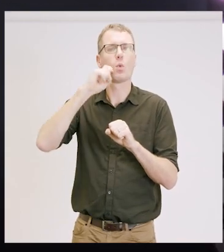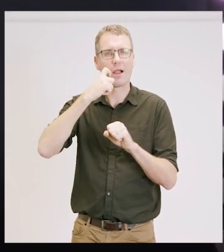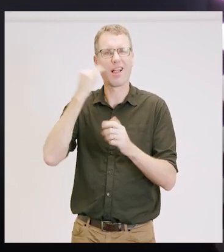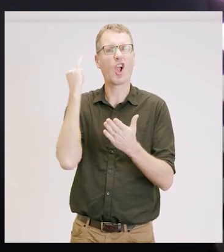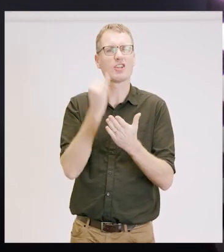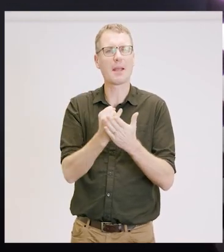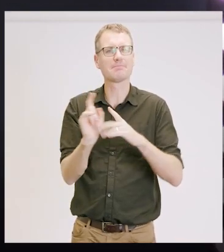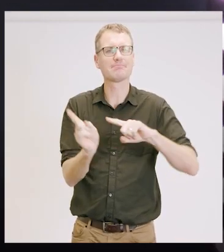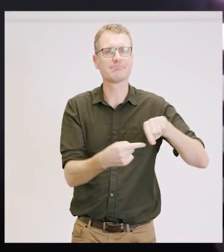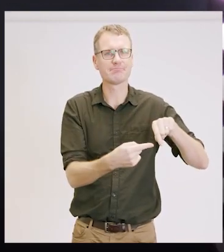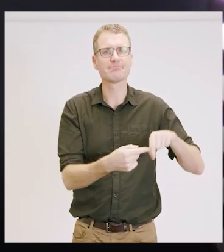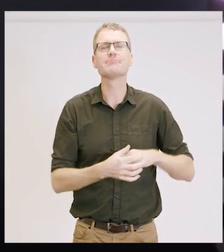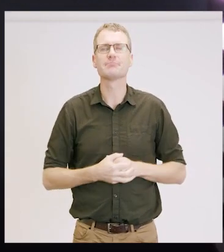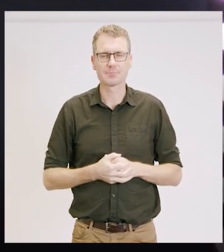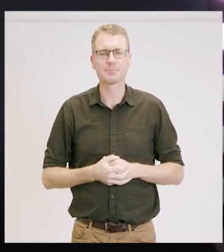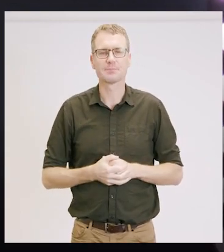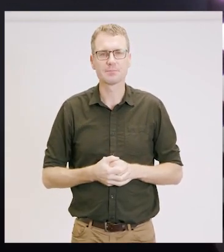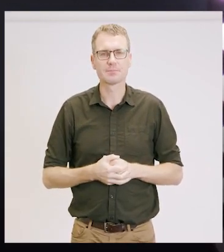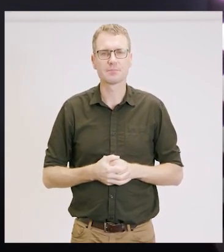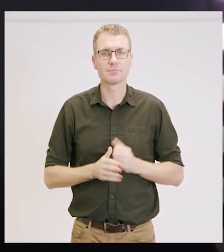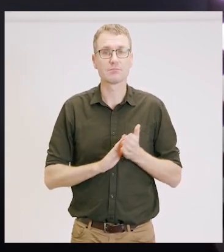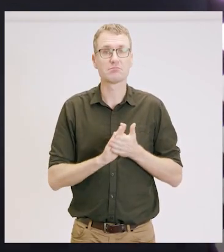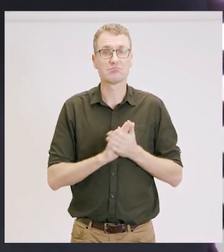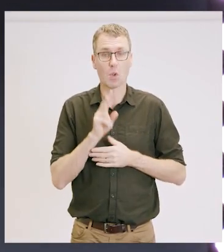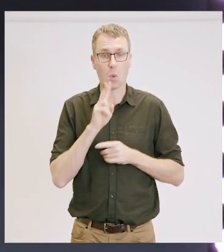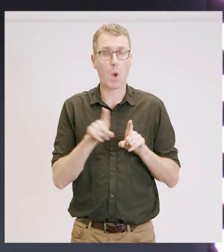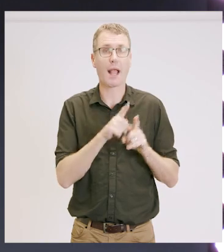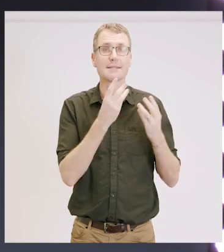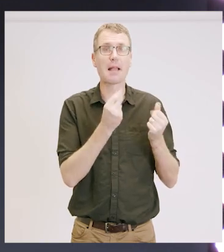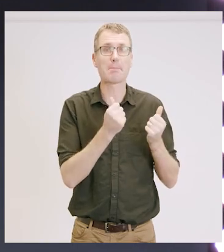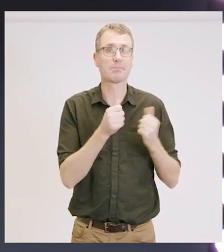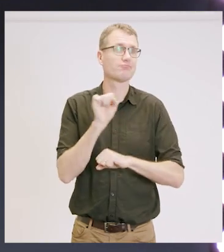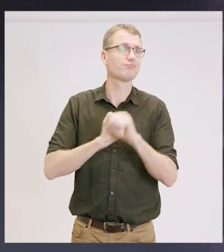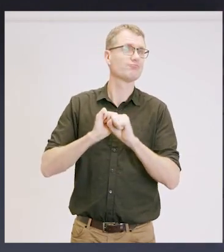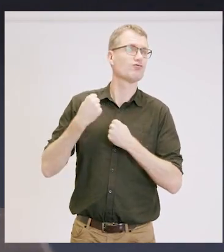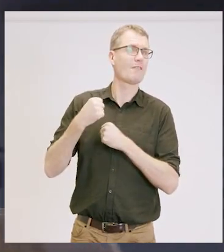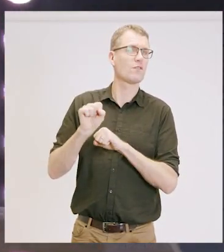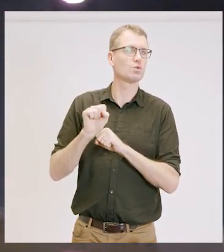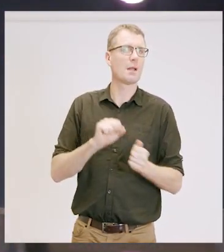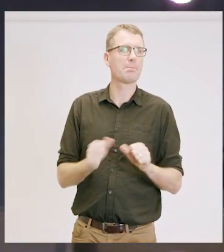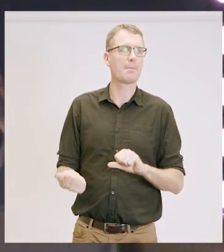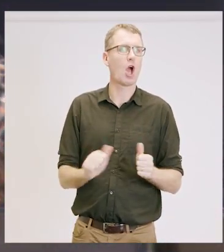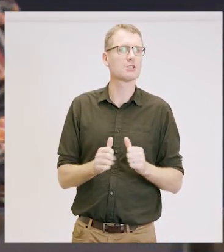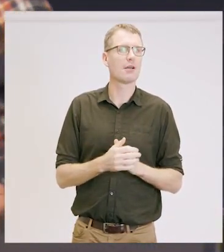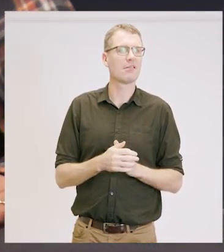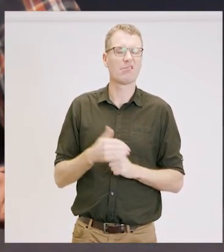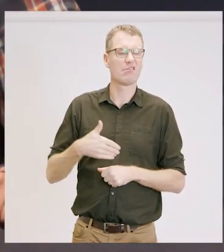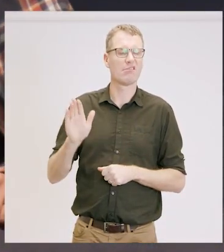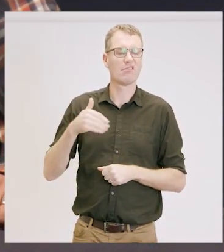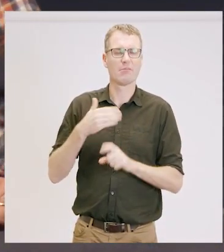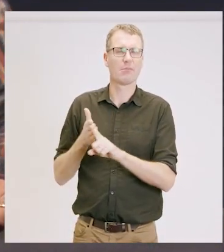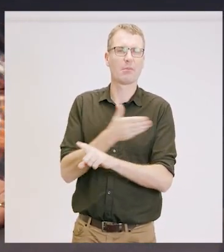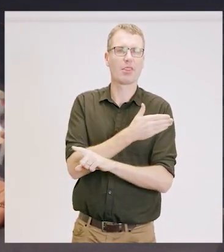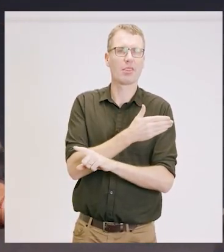who refuses to believe will be condemned. So there's the implication there that people just refuse to do it. Well, I'm not going to do